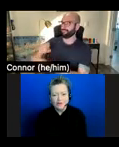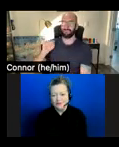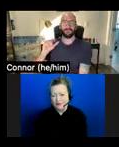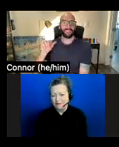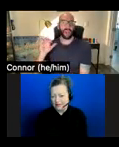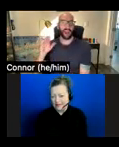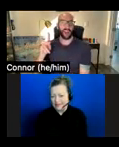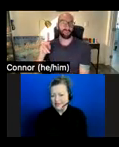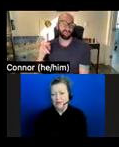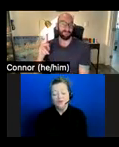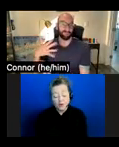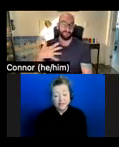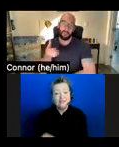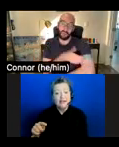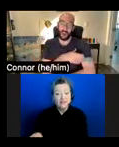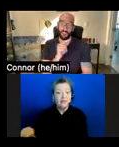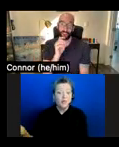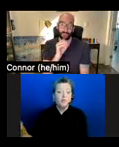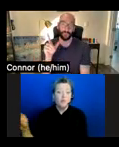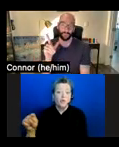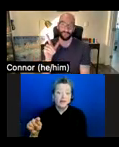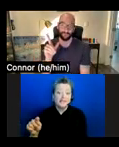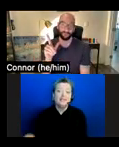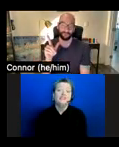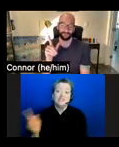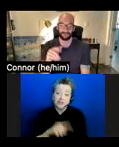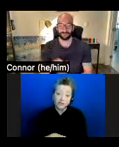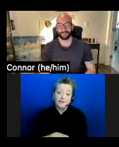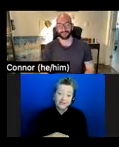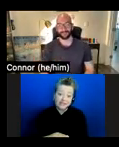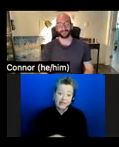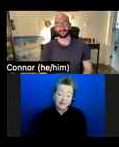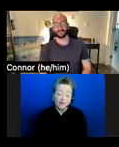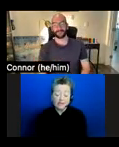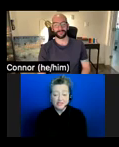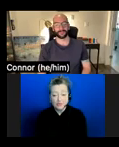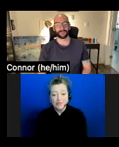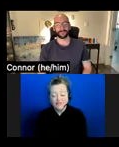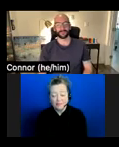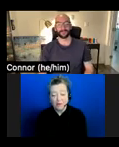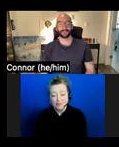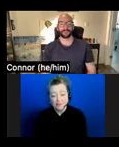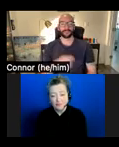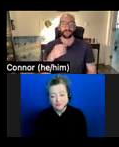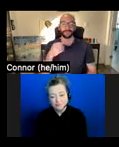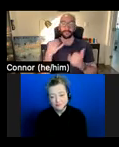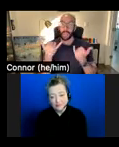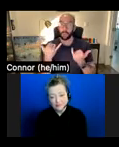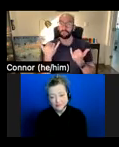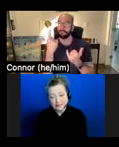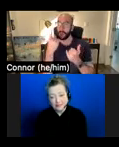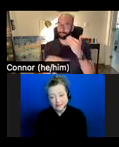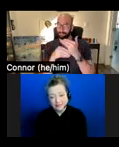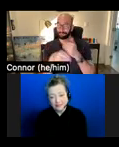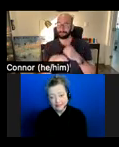but also very friendly. And so I've noticed that there are more and more organizations that are using this platform as a tool. It's very powerful.